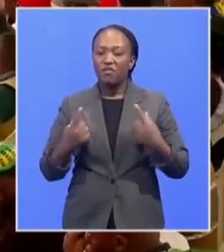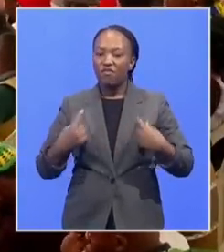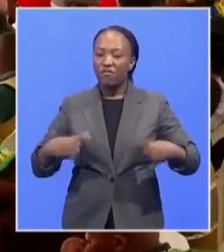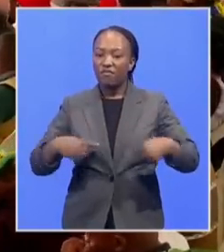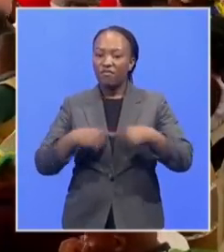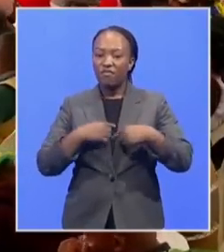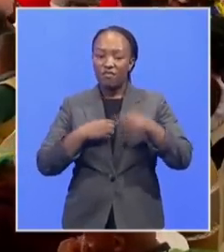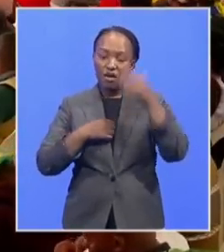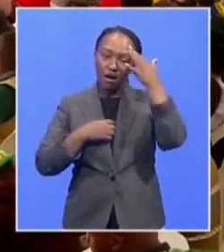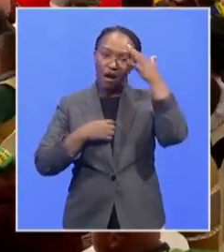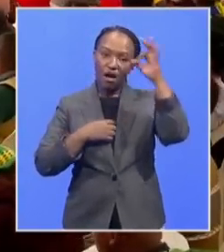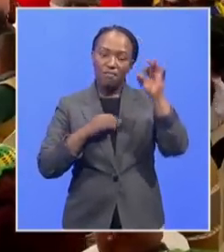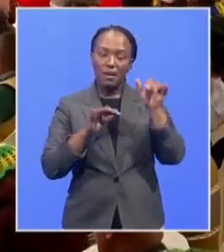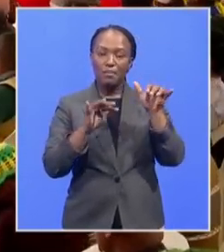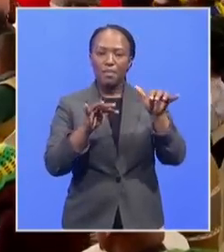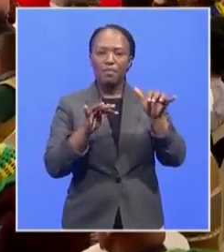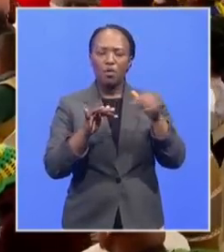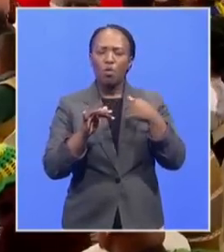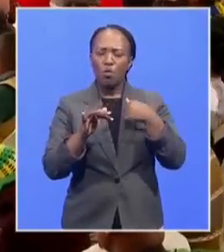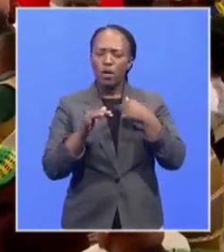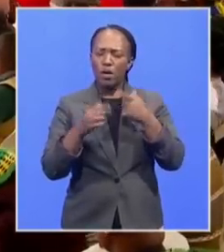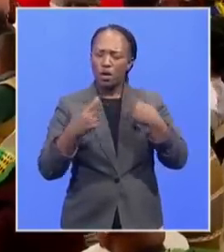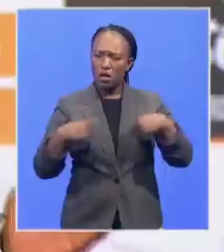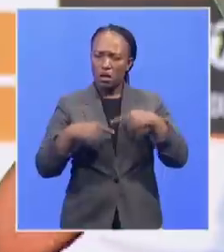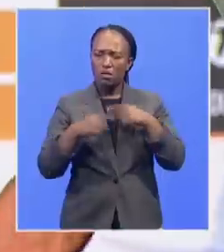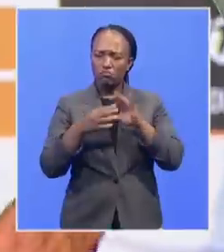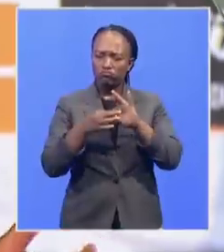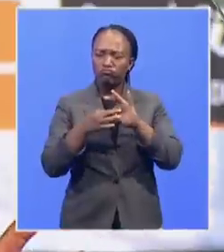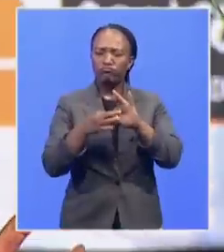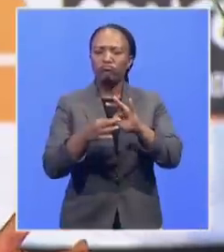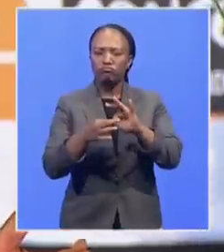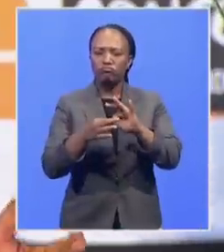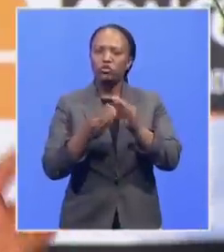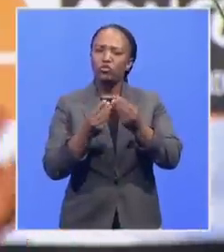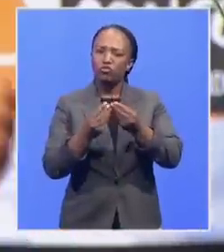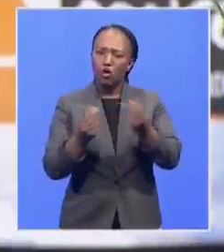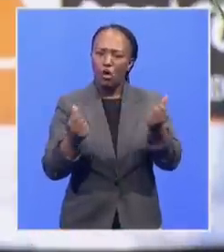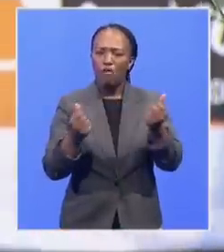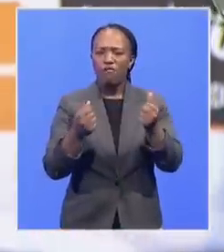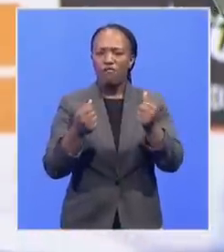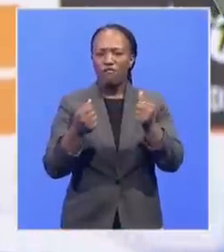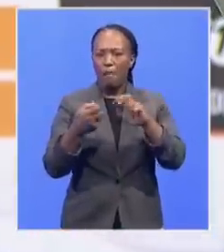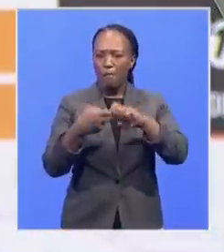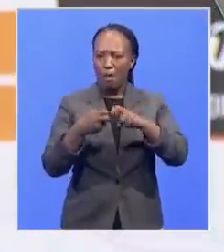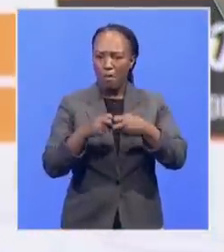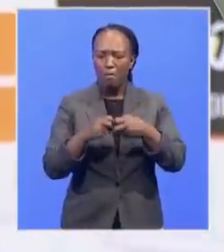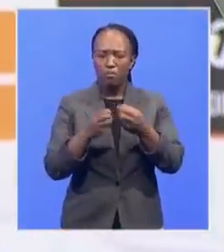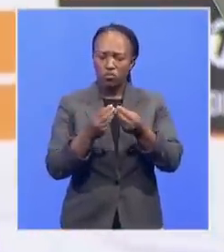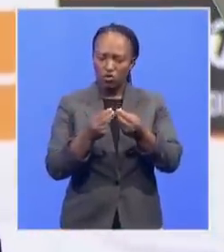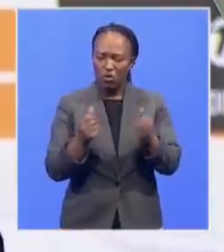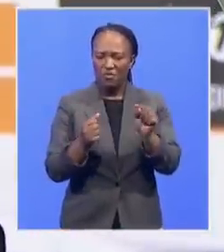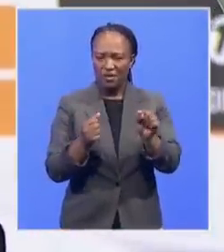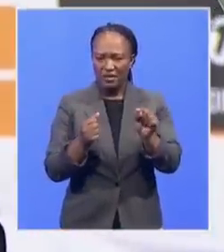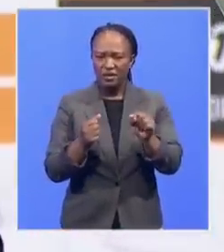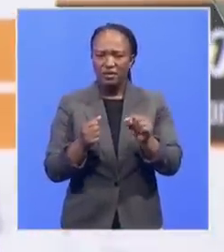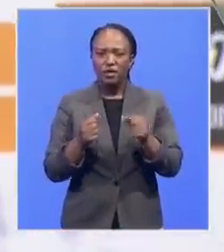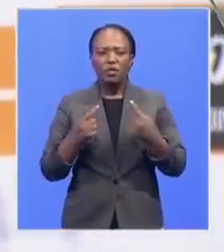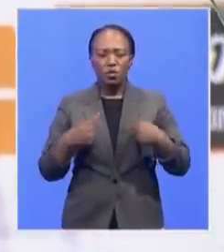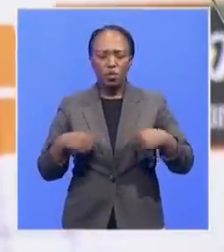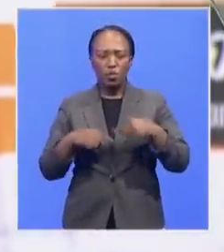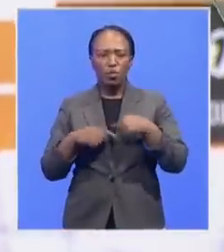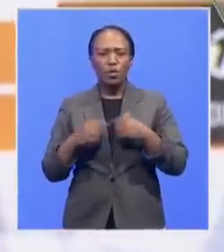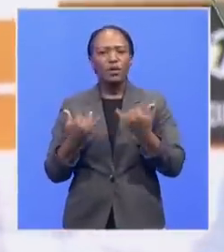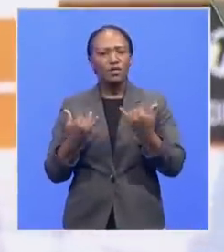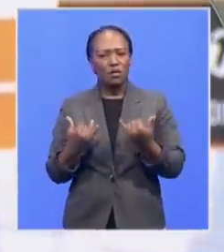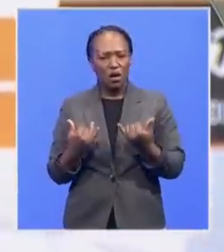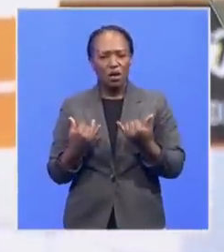government, we are determined to address those challenges, and in fact, we are addressing